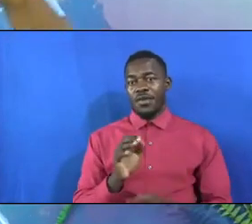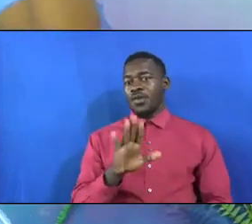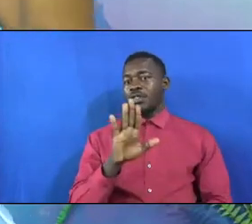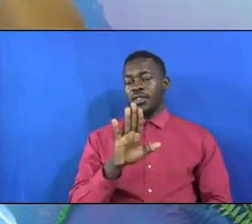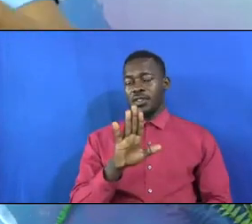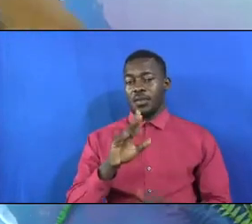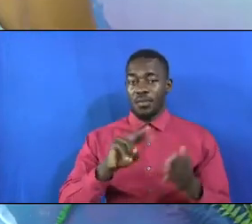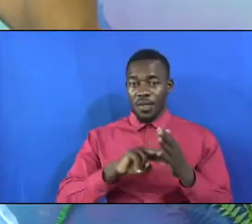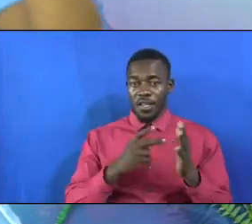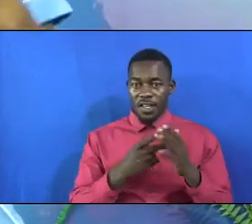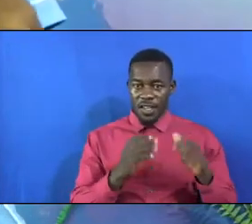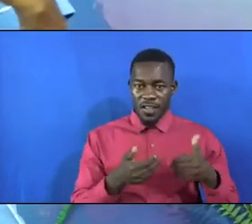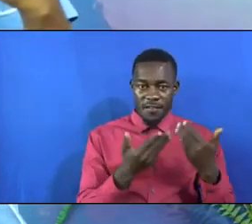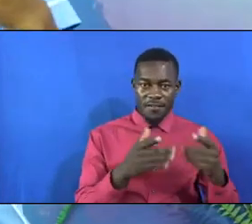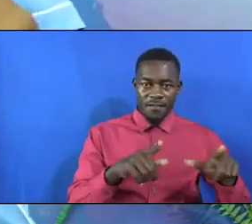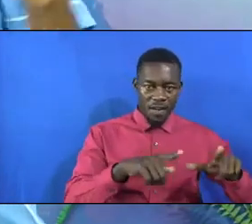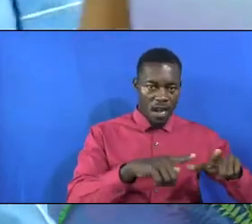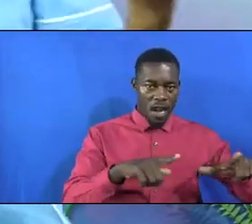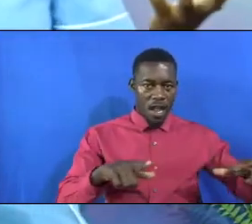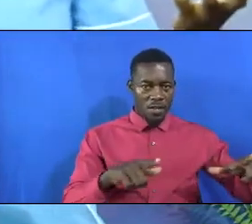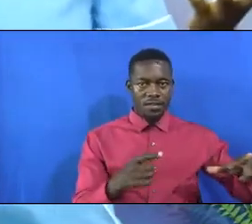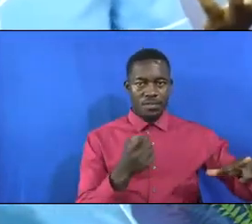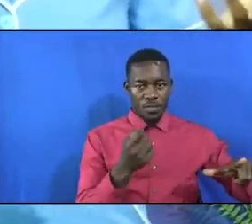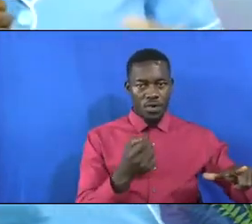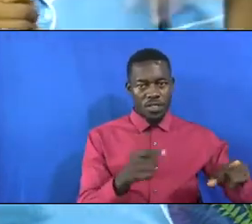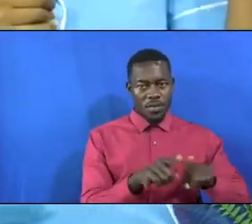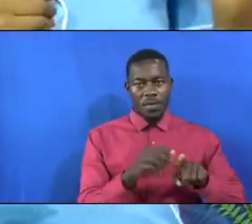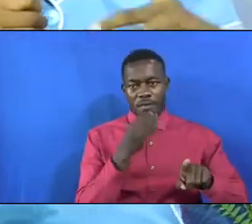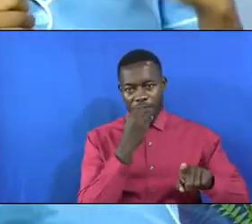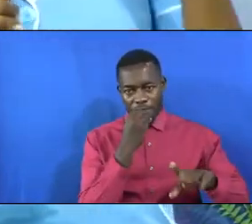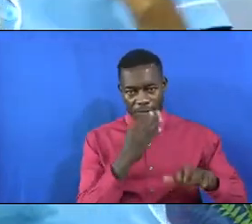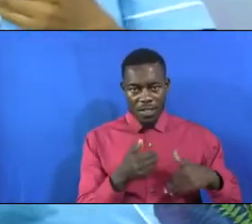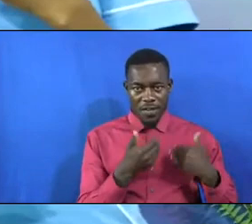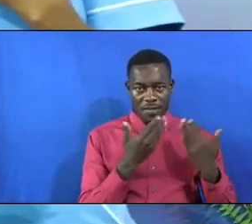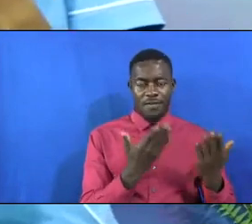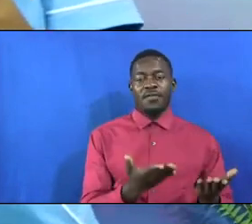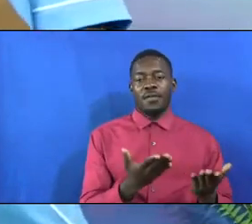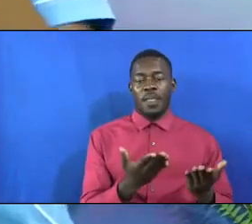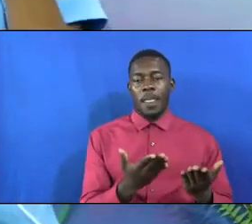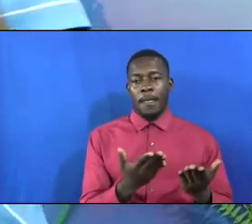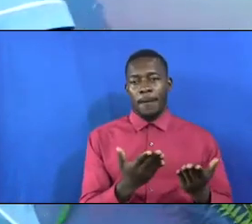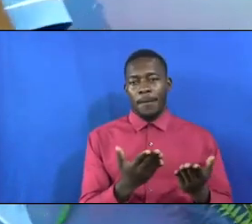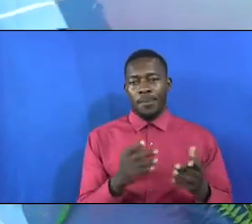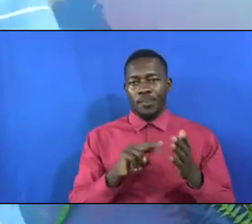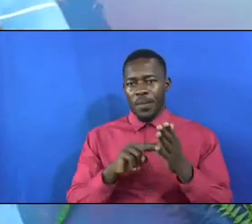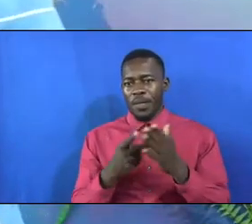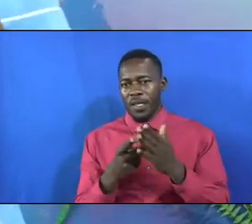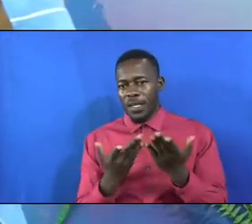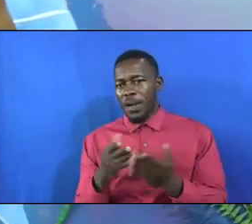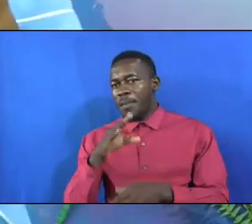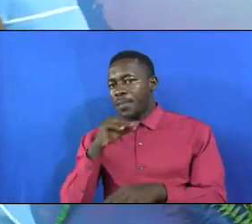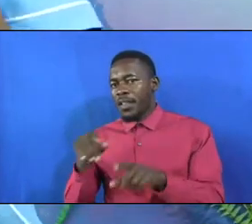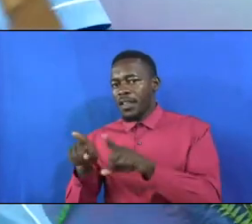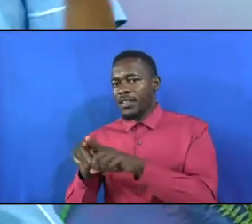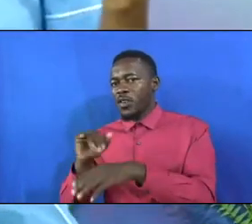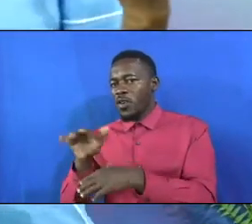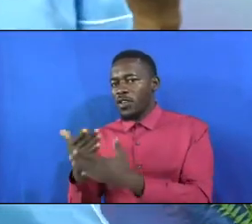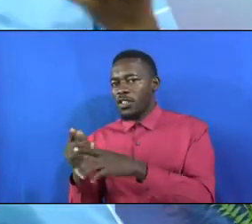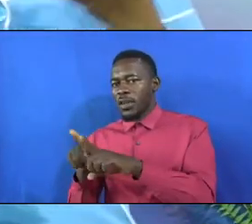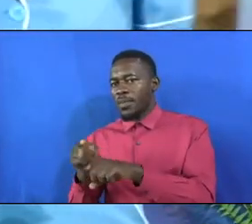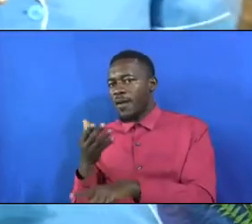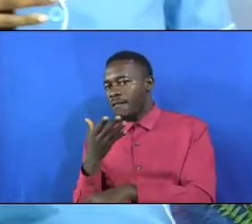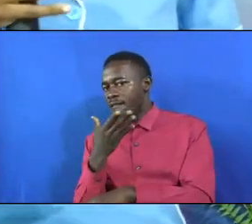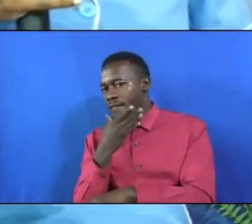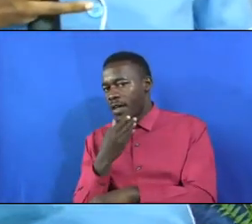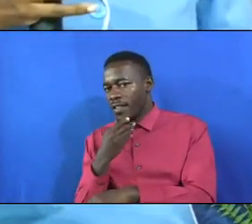be given the portion of food as they want. So their coming to Egypt was nothing secret. It